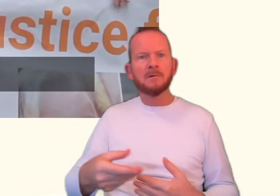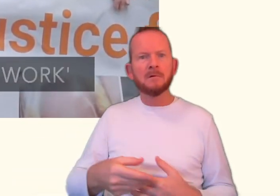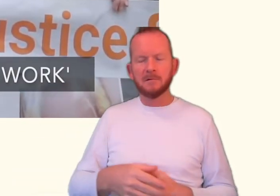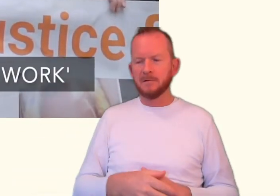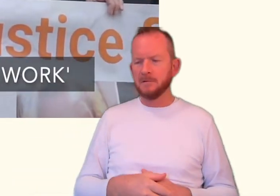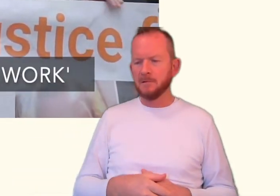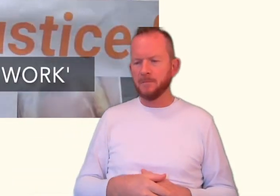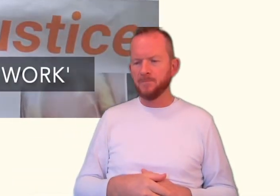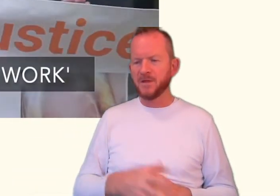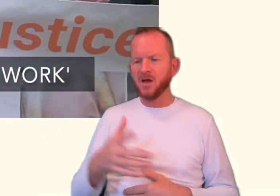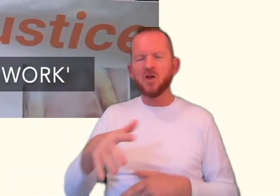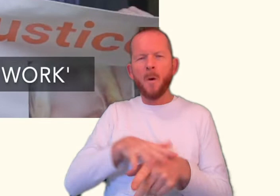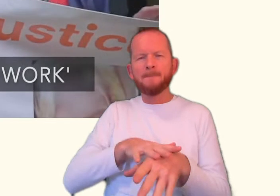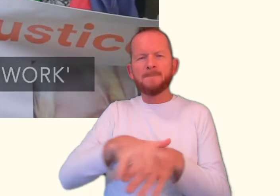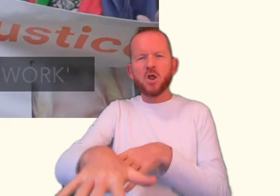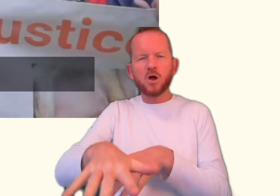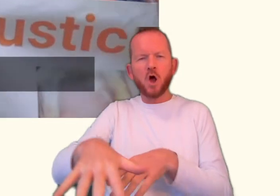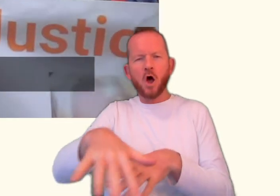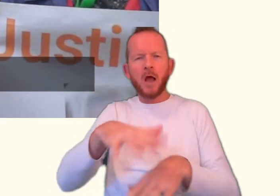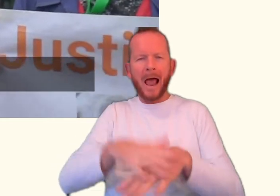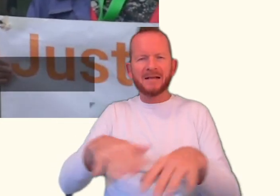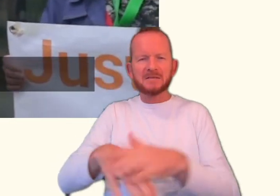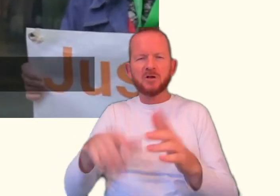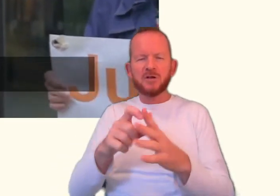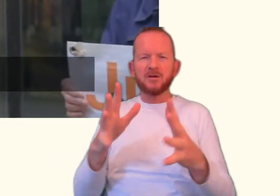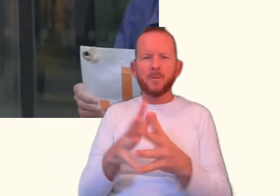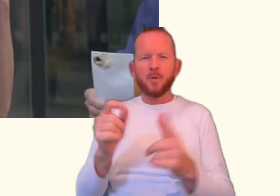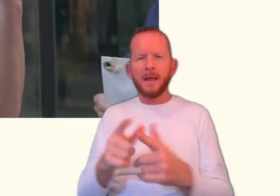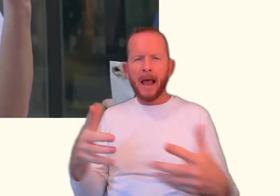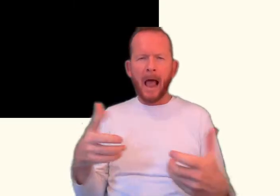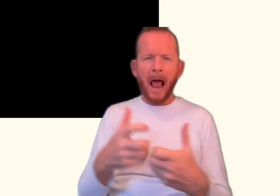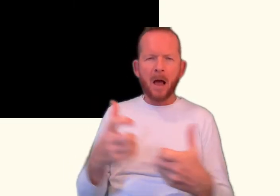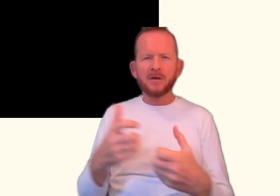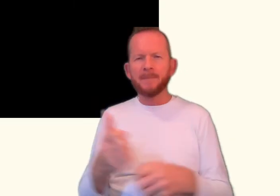DWP. How can you make somebody fit for work when they're lying in a coffin?